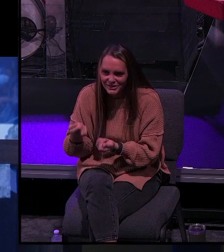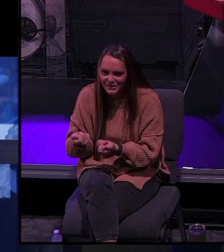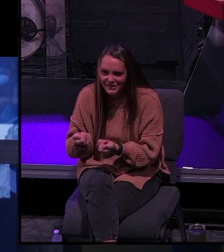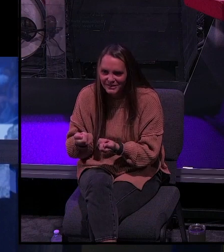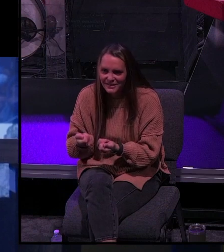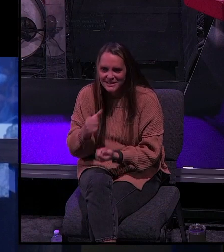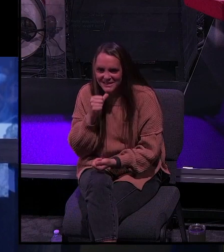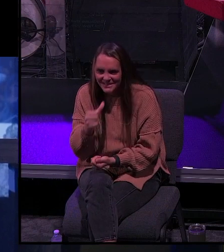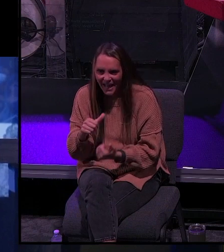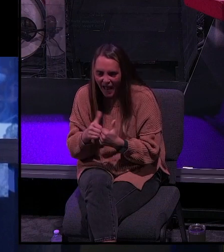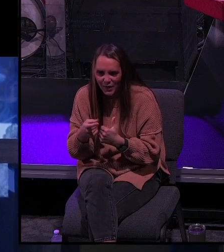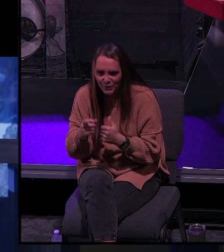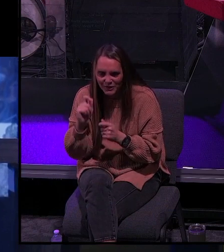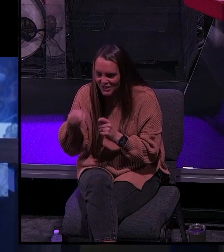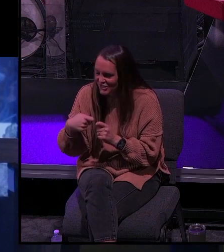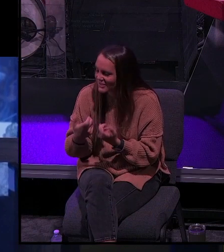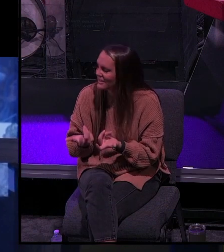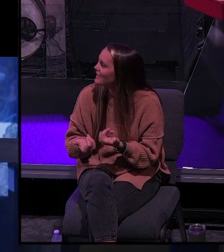That's not how you fish.